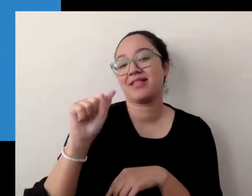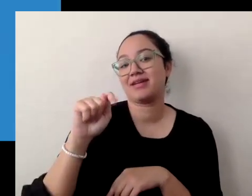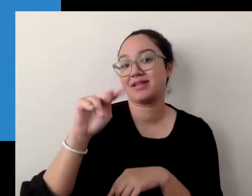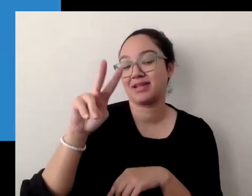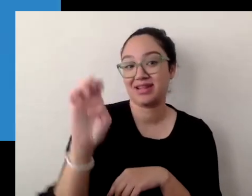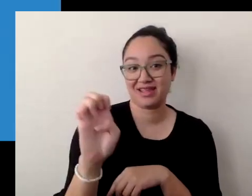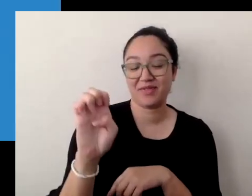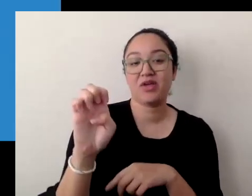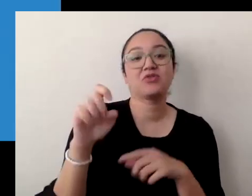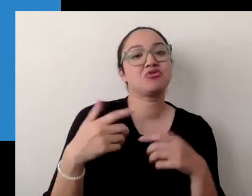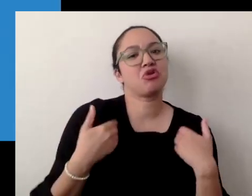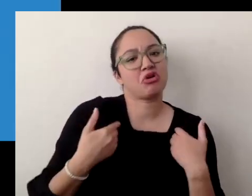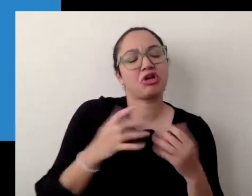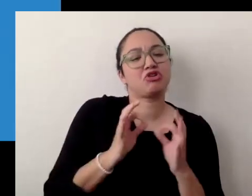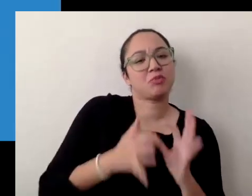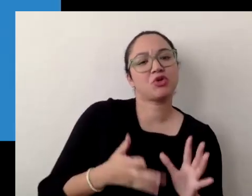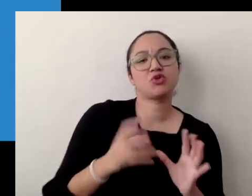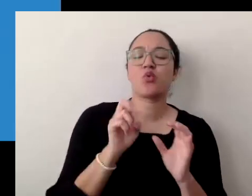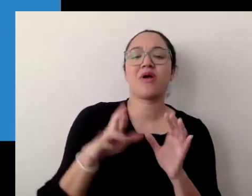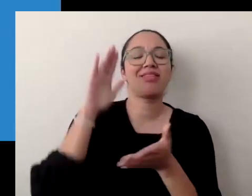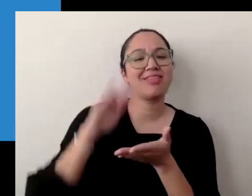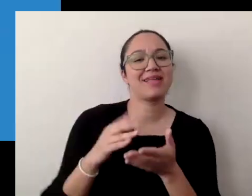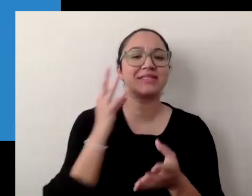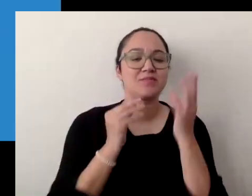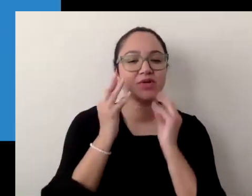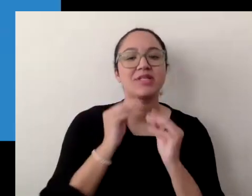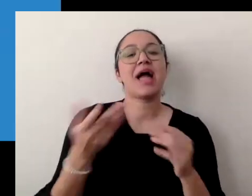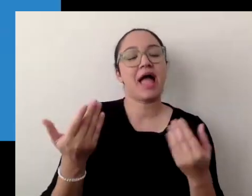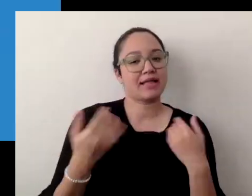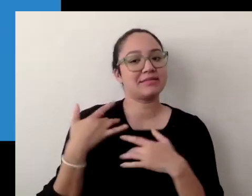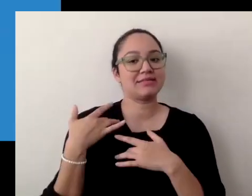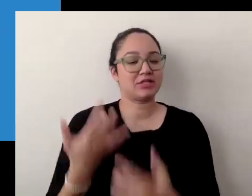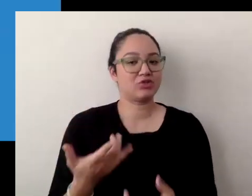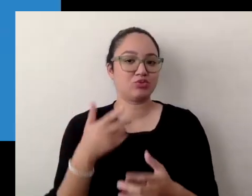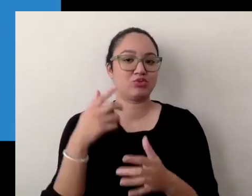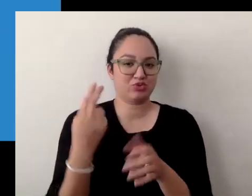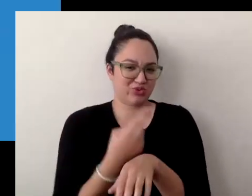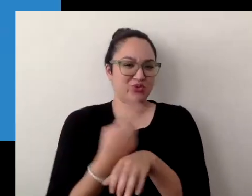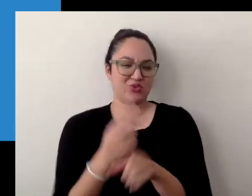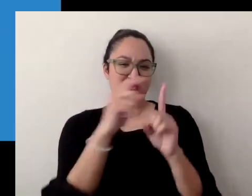interpreters and the interpreters with less experience tend to use the terms more often.